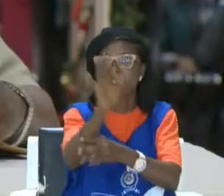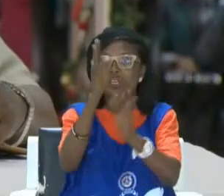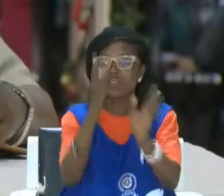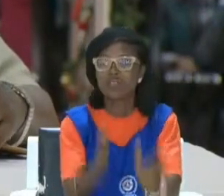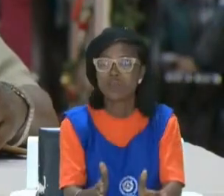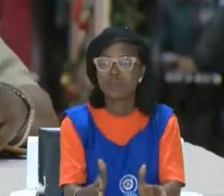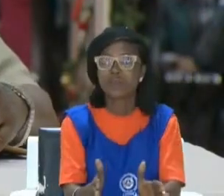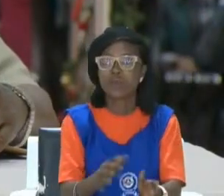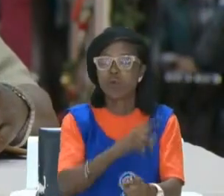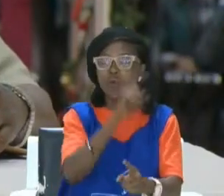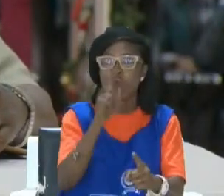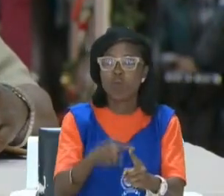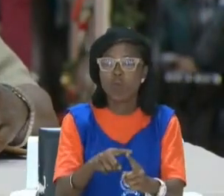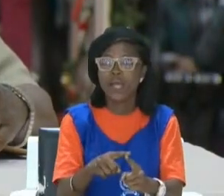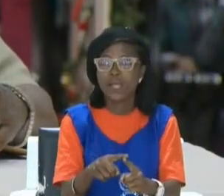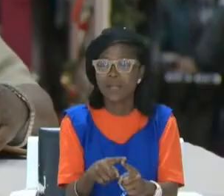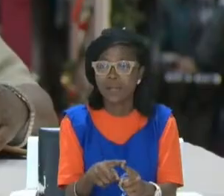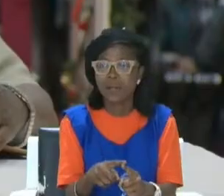When